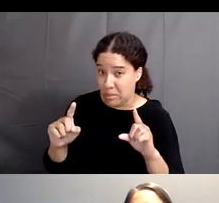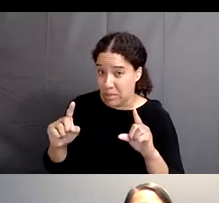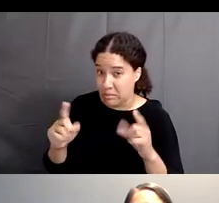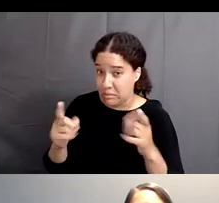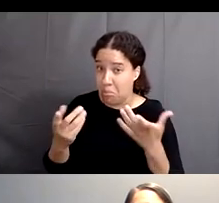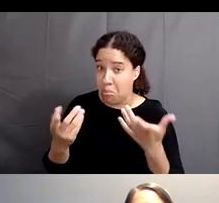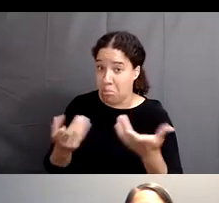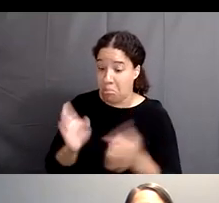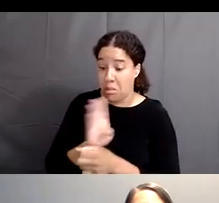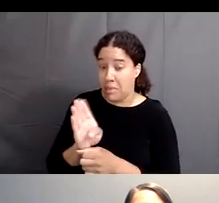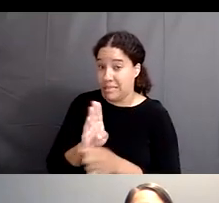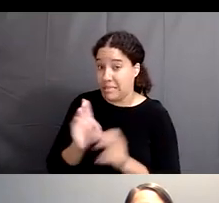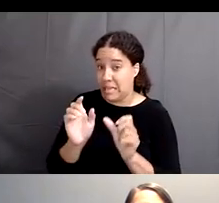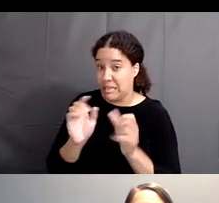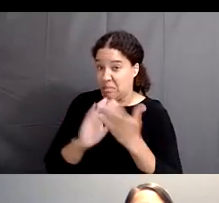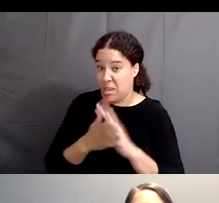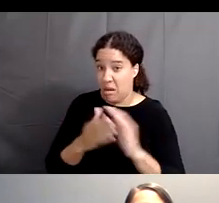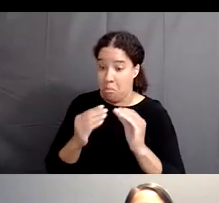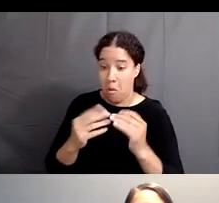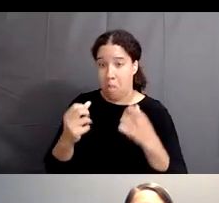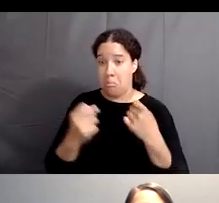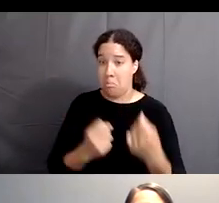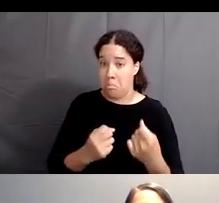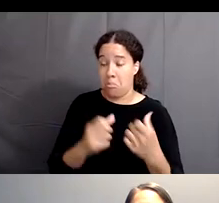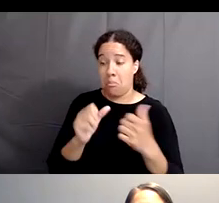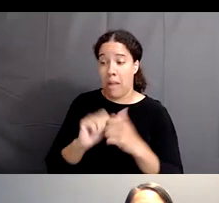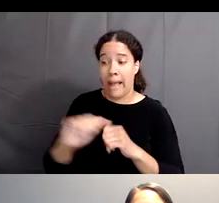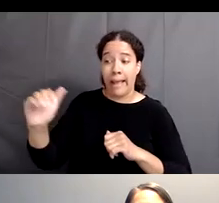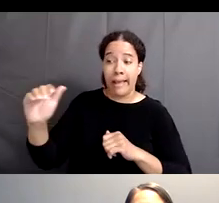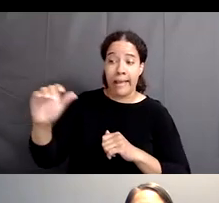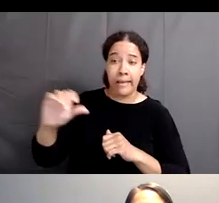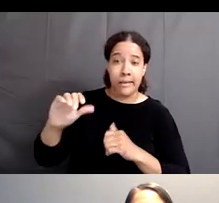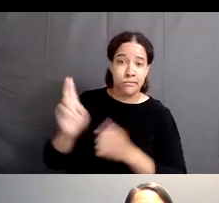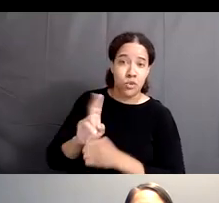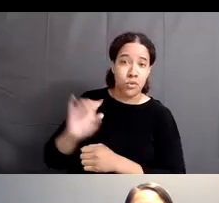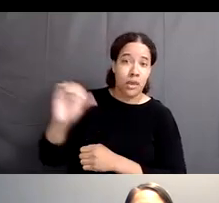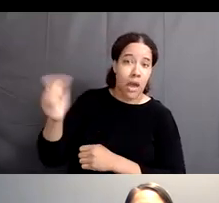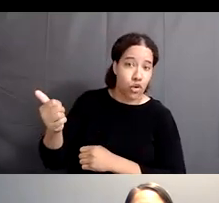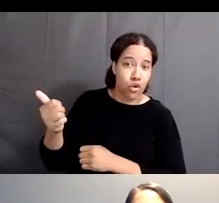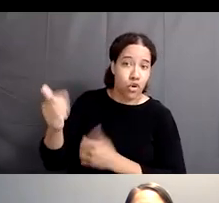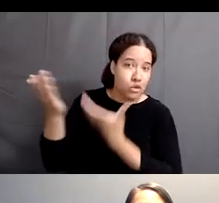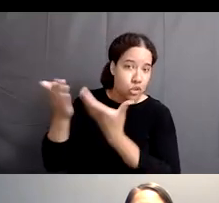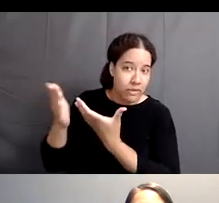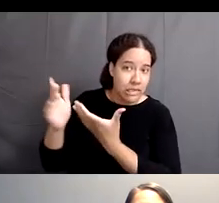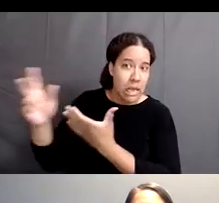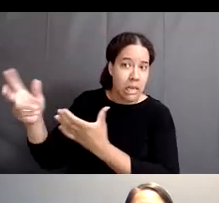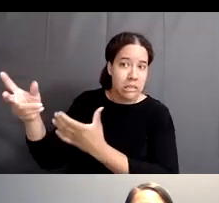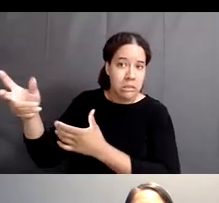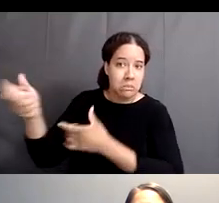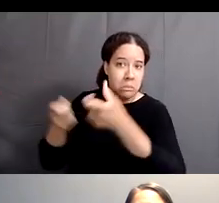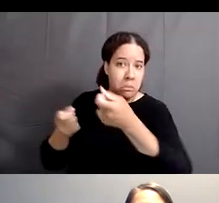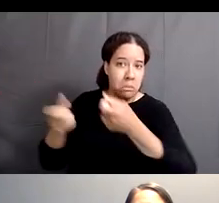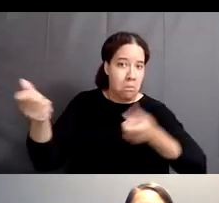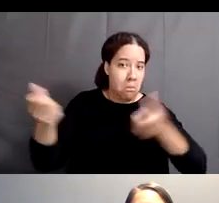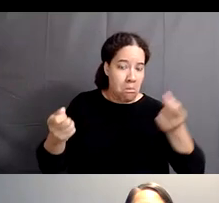Could the business be made stronger by bringing in other lines of business or services, right? If you were only